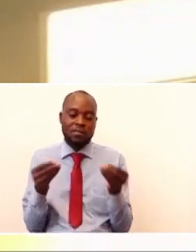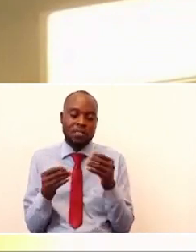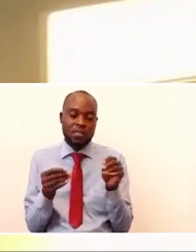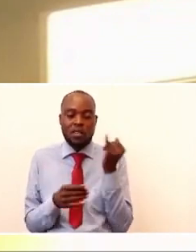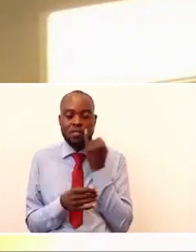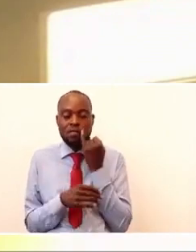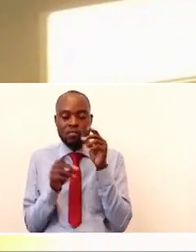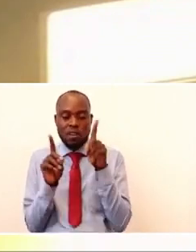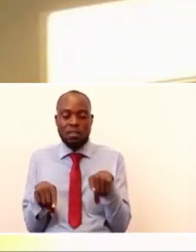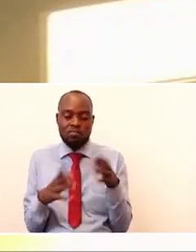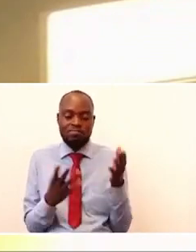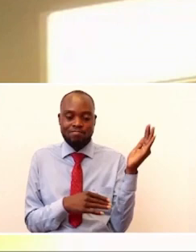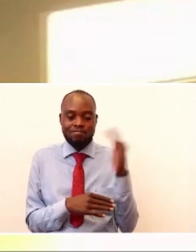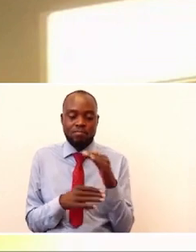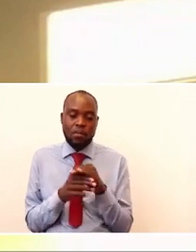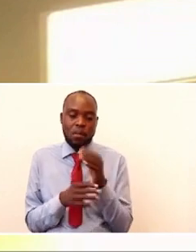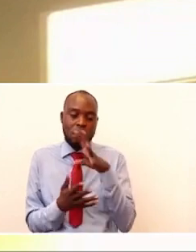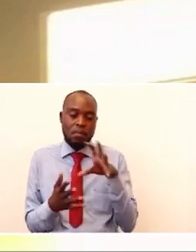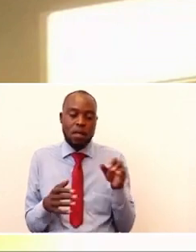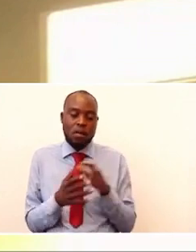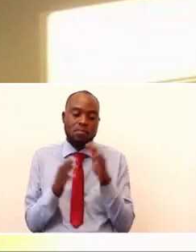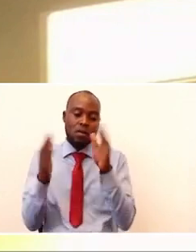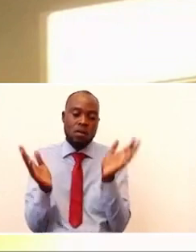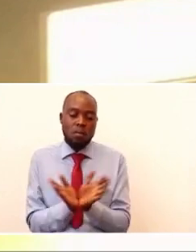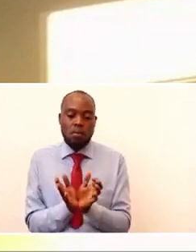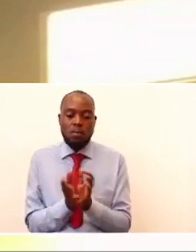have to go to Western Union or other companies that